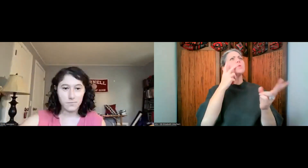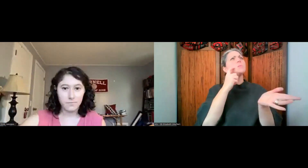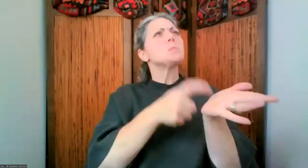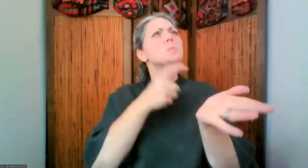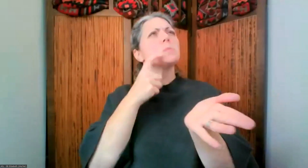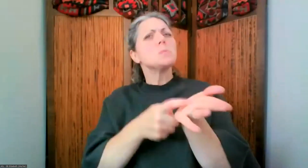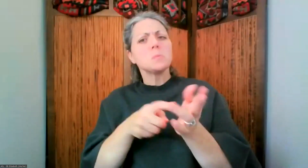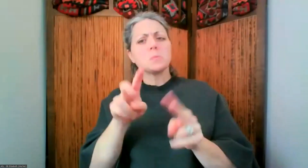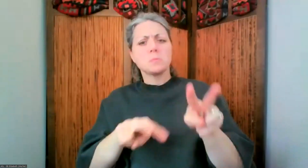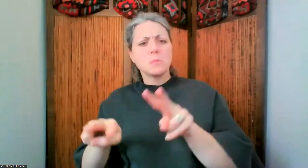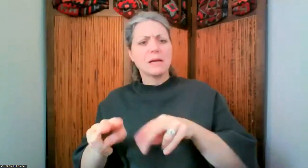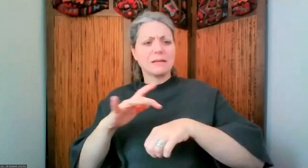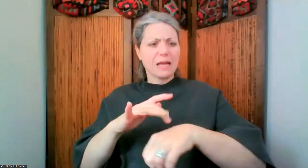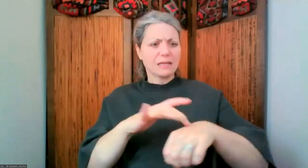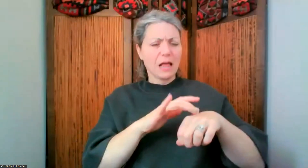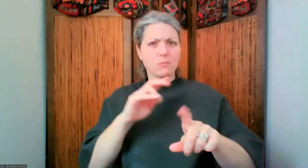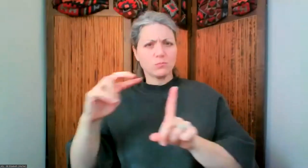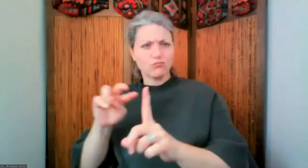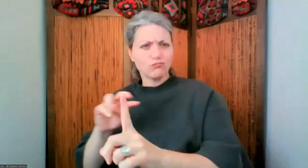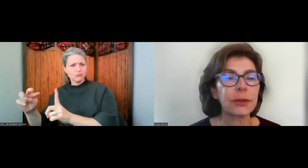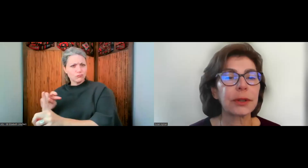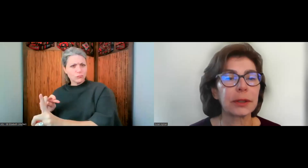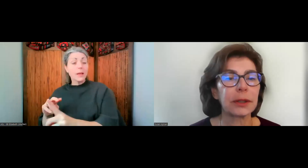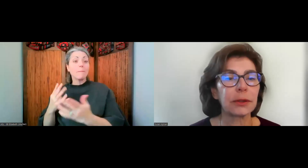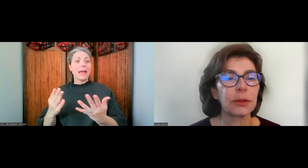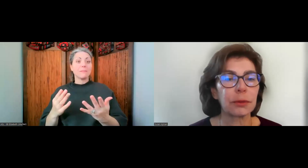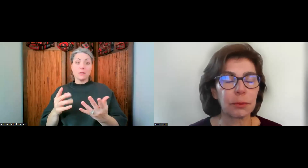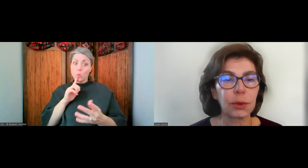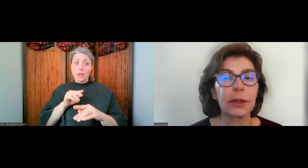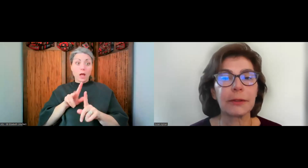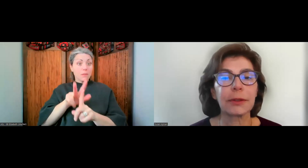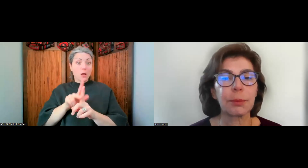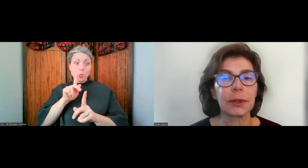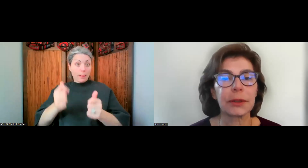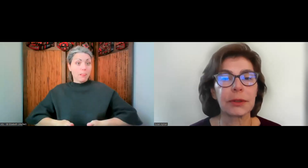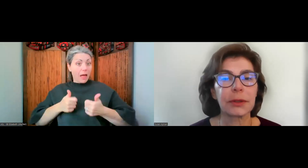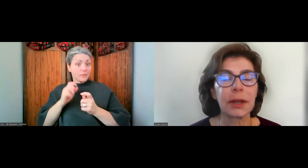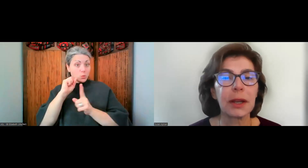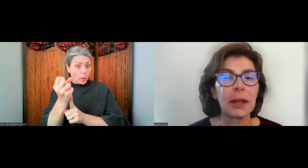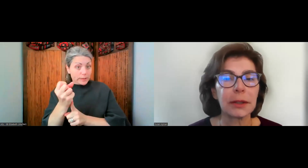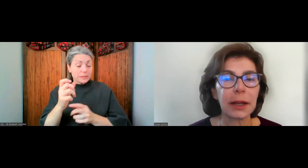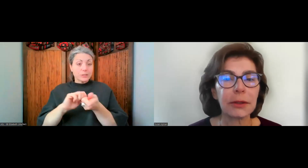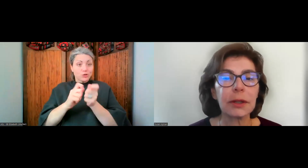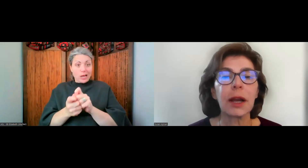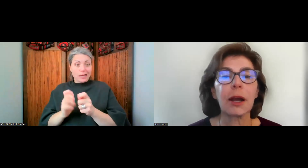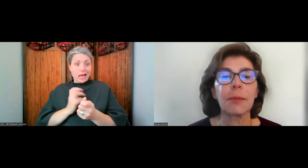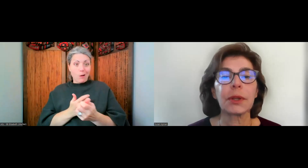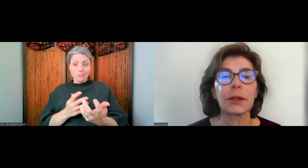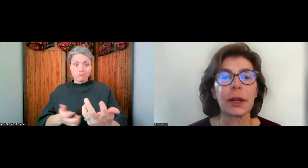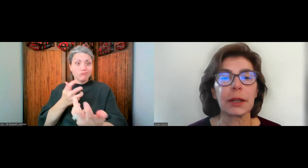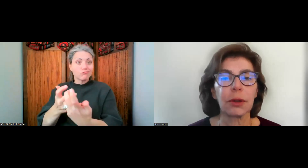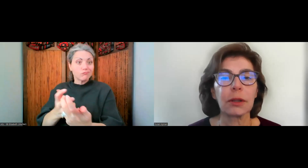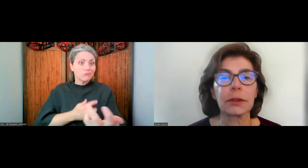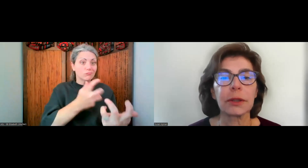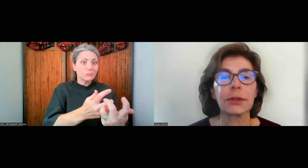the differences in tactile perception, and how that might translate into real life experiences. Next,